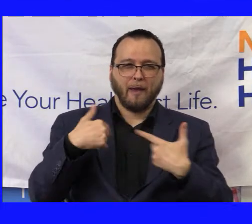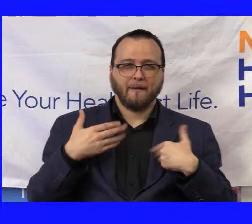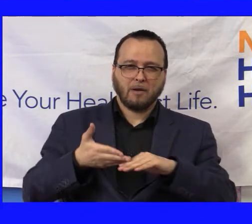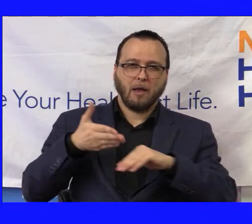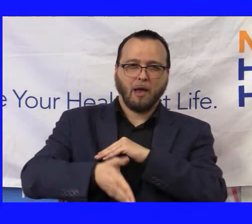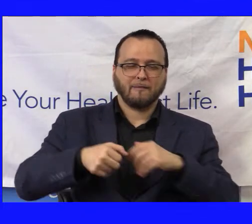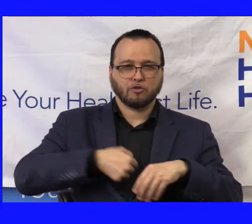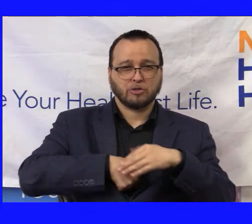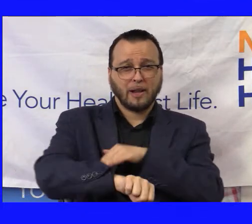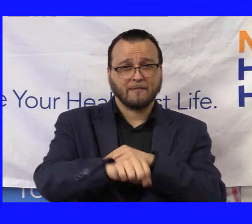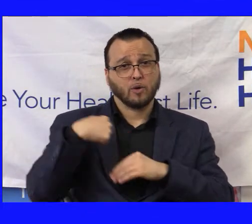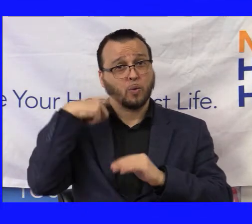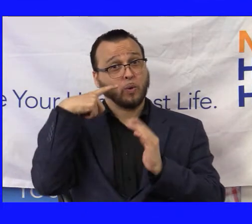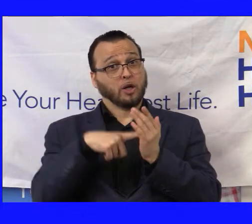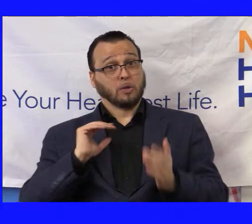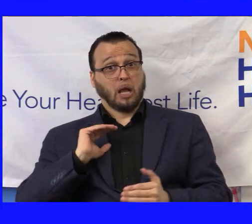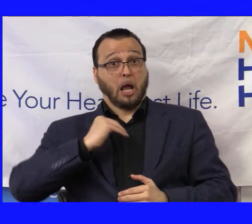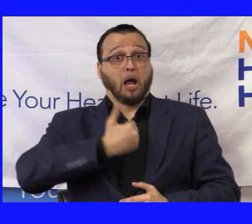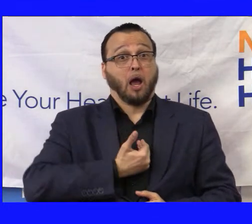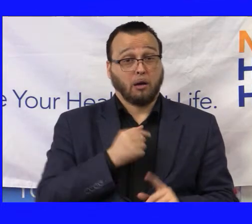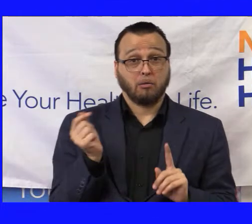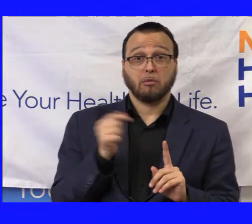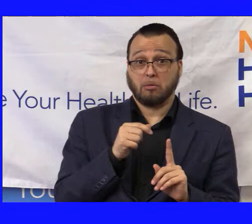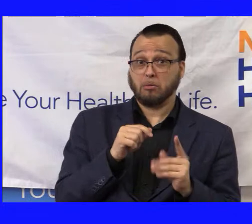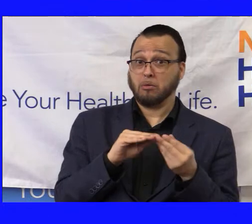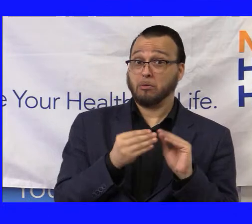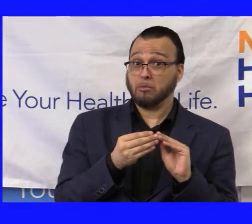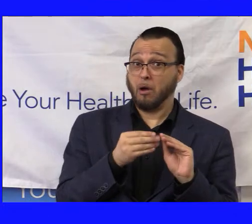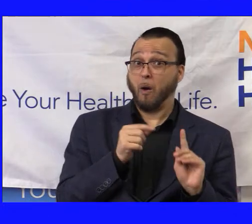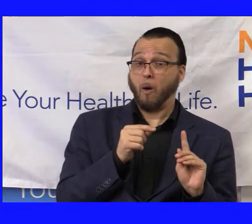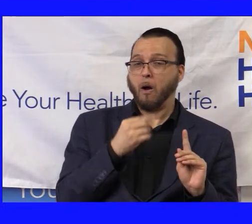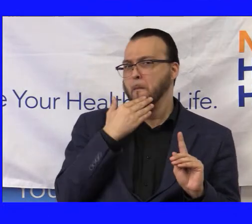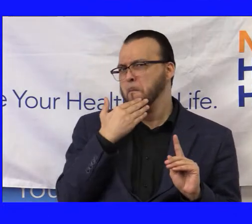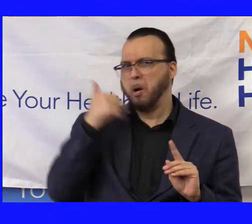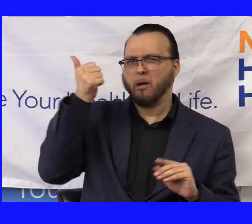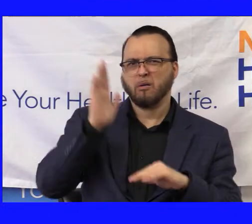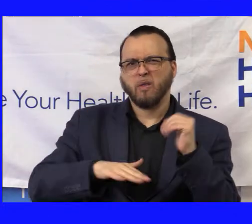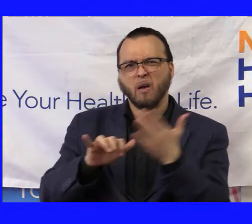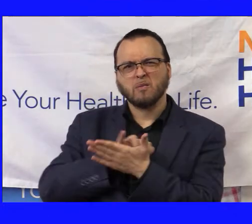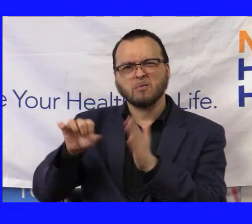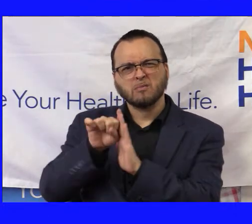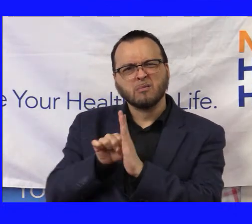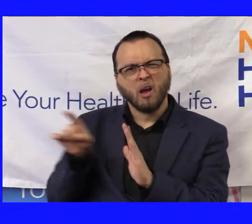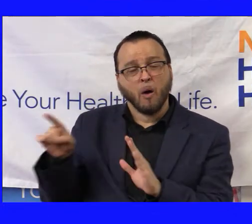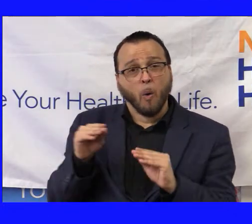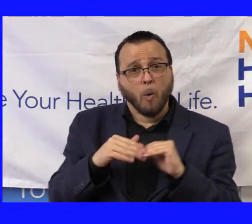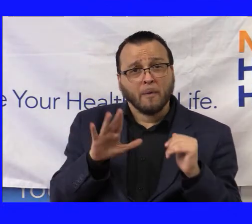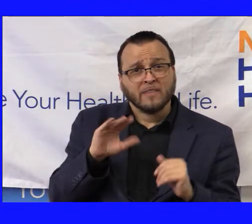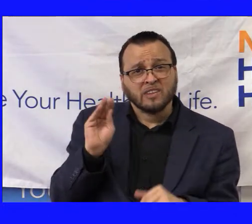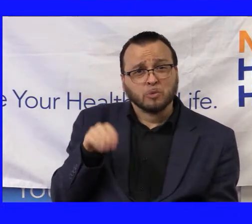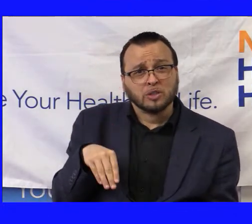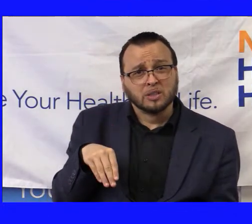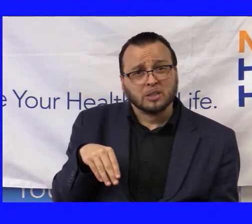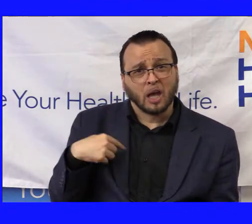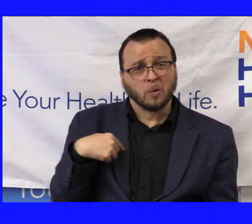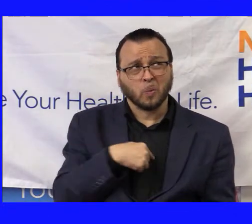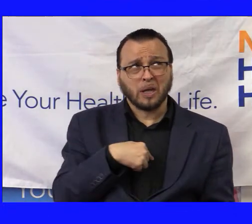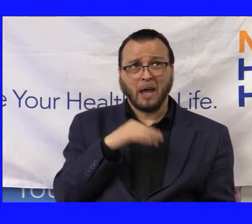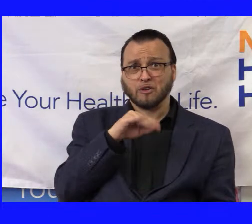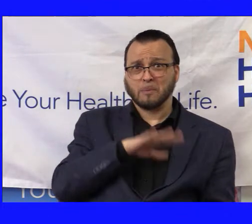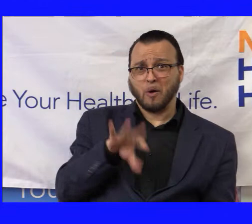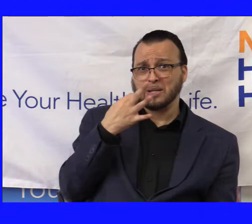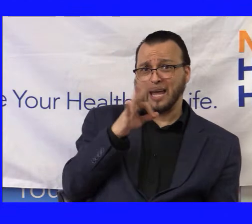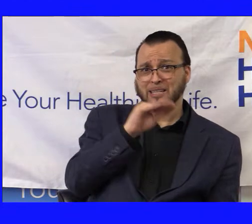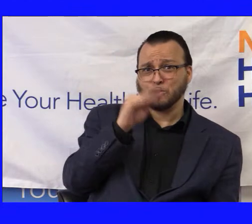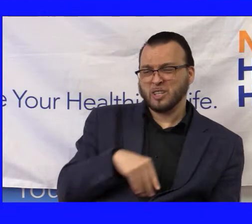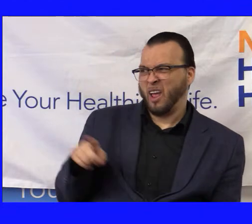VBAC rates were actually greater than the New York State average by a large amount, by almost 50%. We had a rate of around 19% versus the state's average